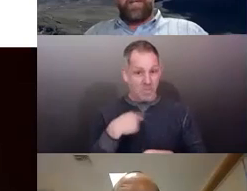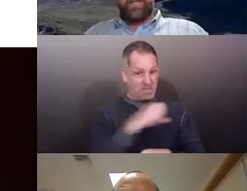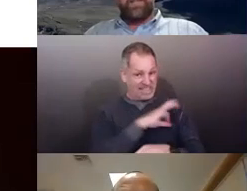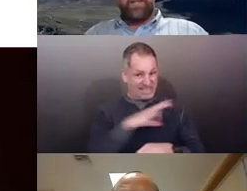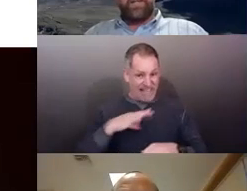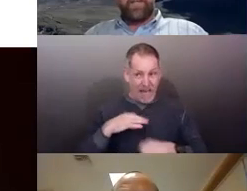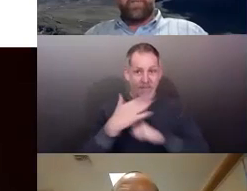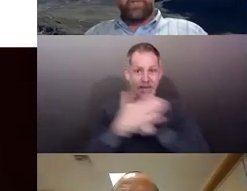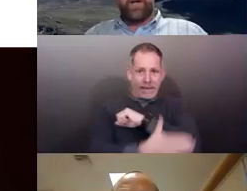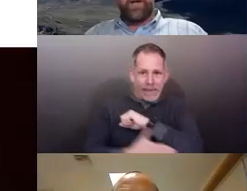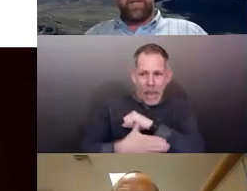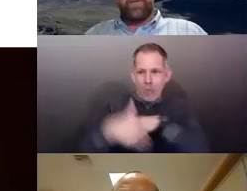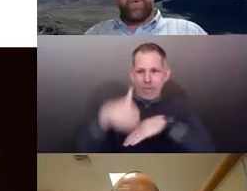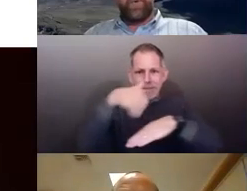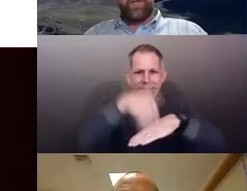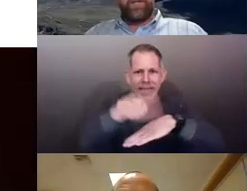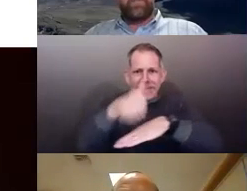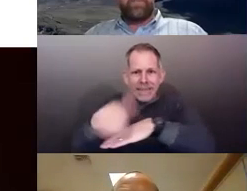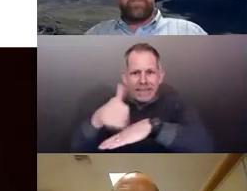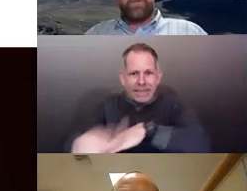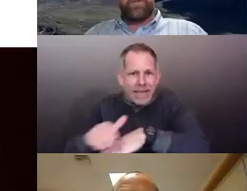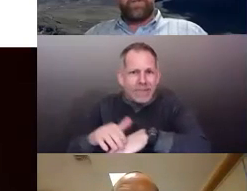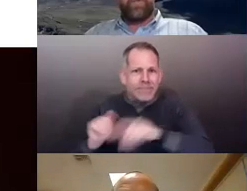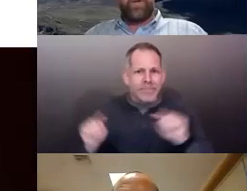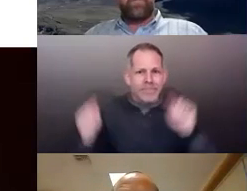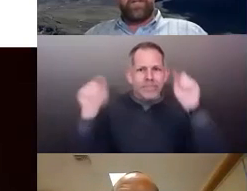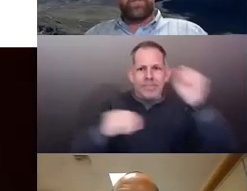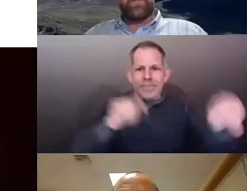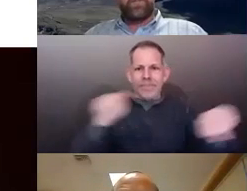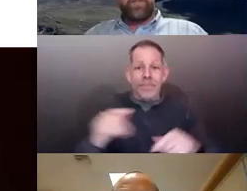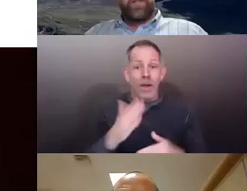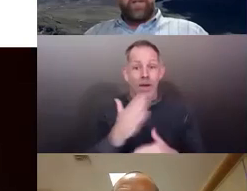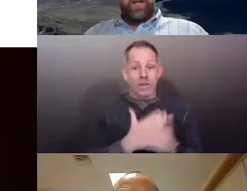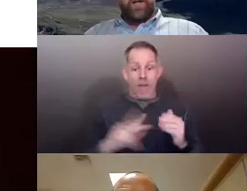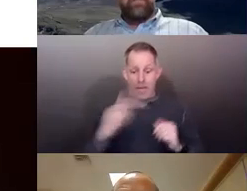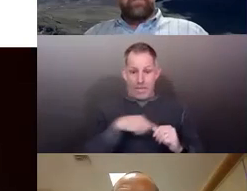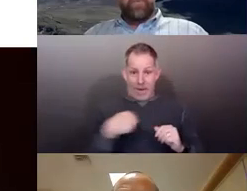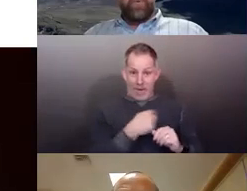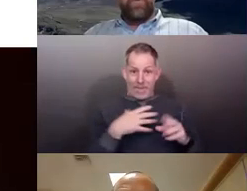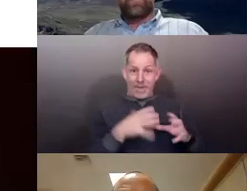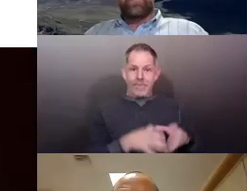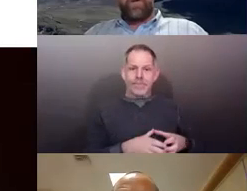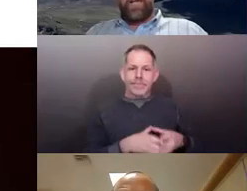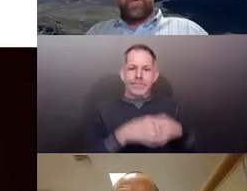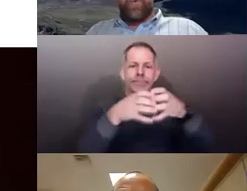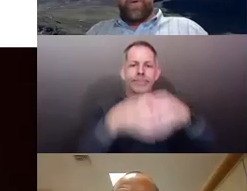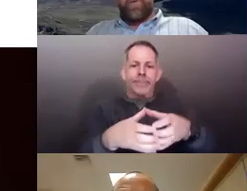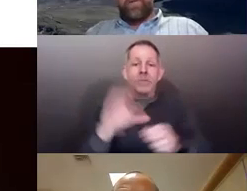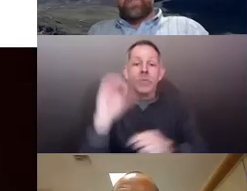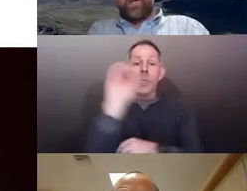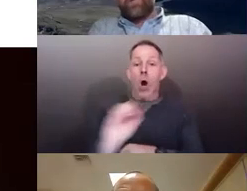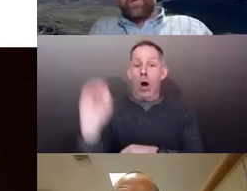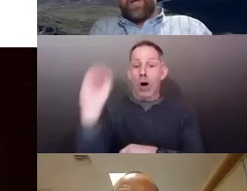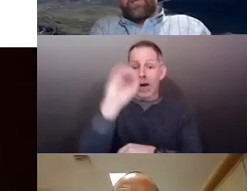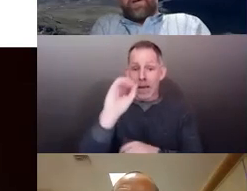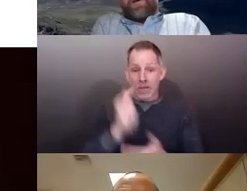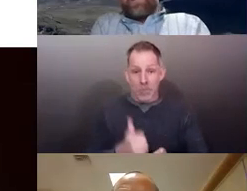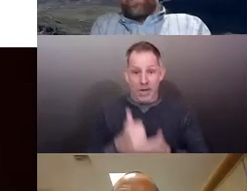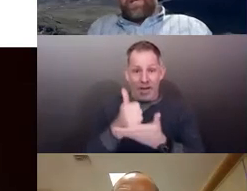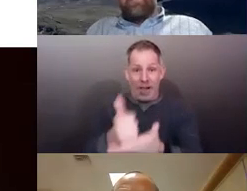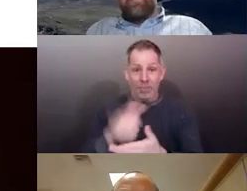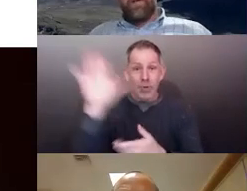another state to help them out, down to Oregon to help them out during their wildfires. We've hosted our annual Winter Weather Summit. We had